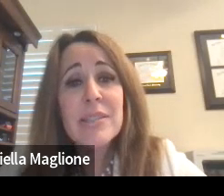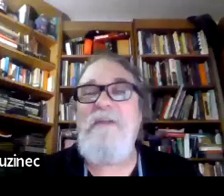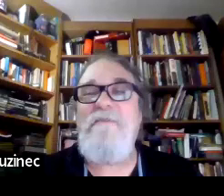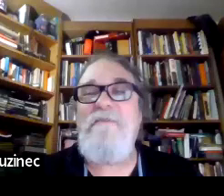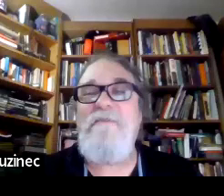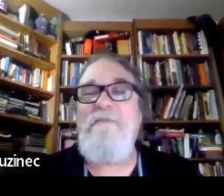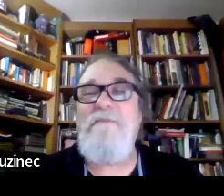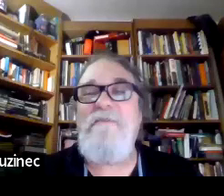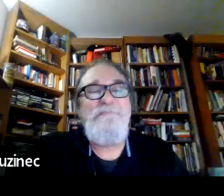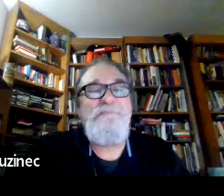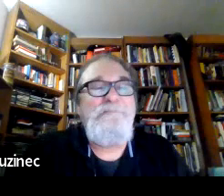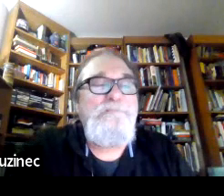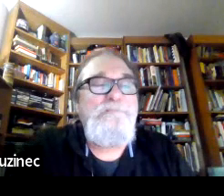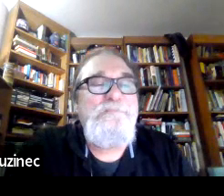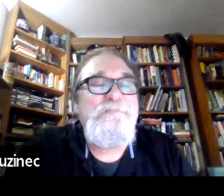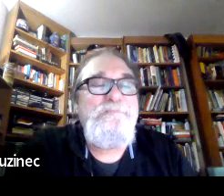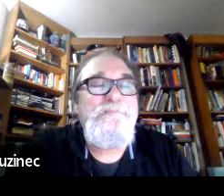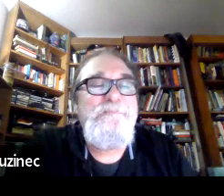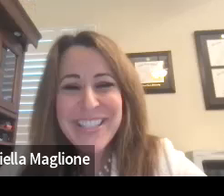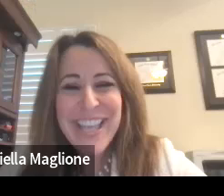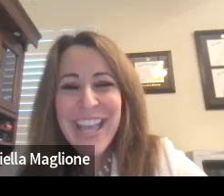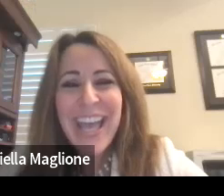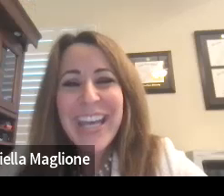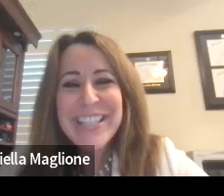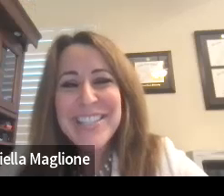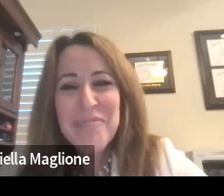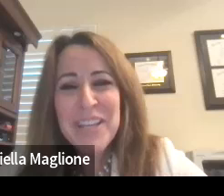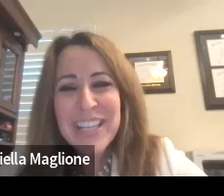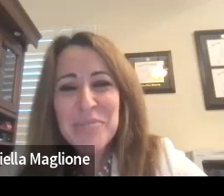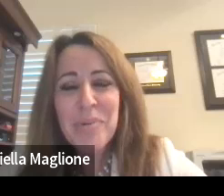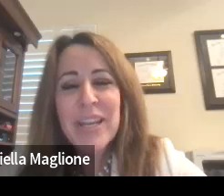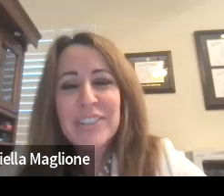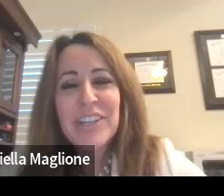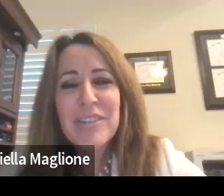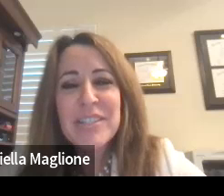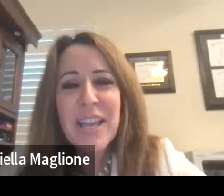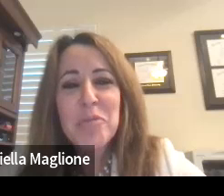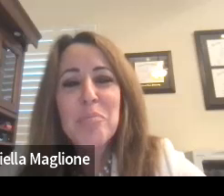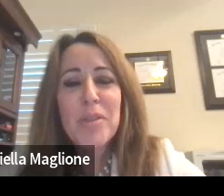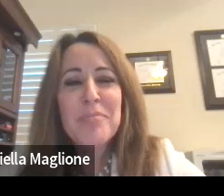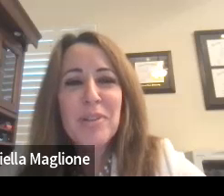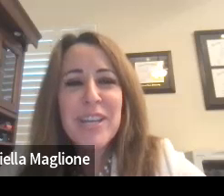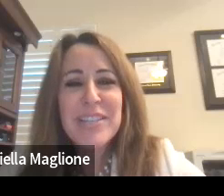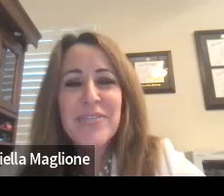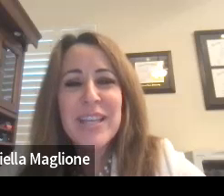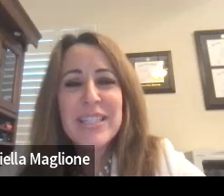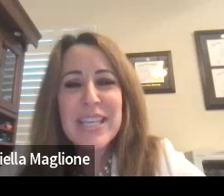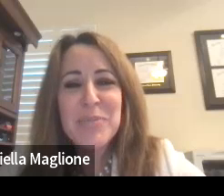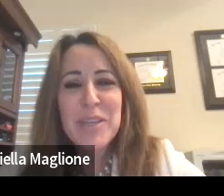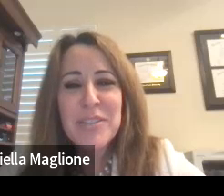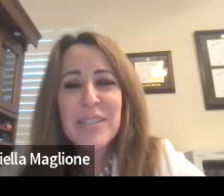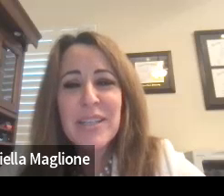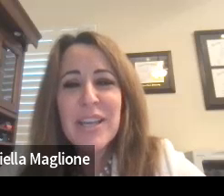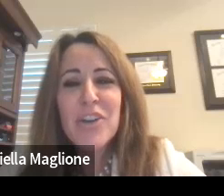Now, good afternoon, everybody. Thank you, Chris. At this time, I'd like to point out that Chris and I are both employees of